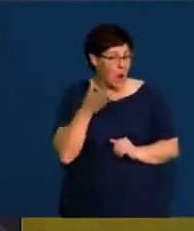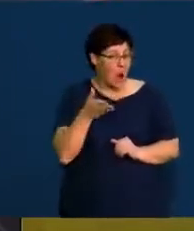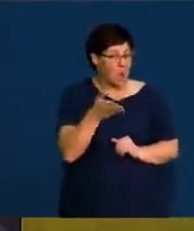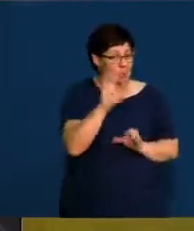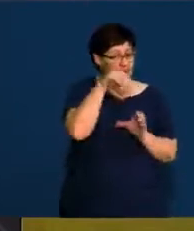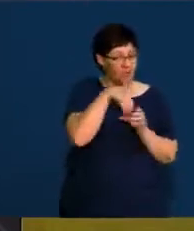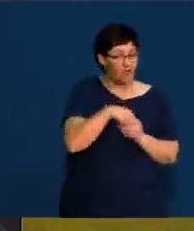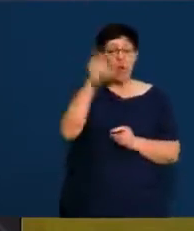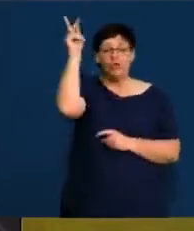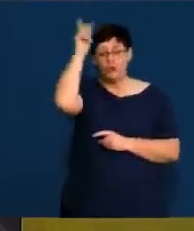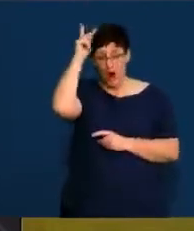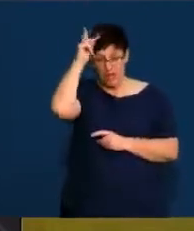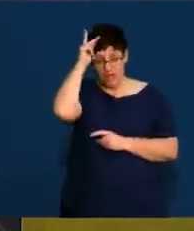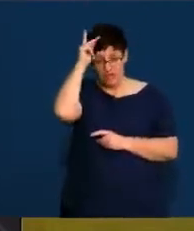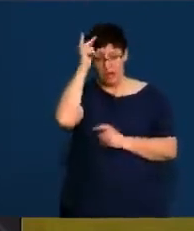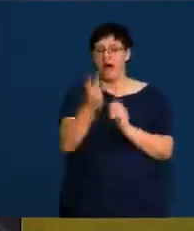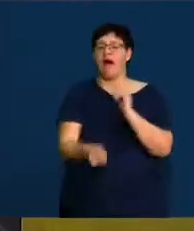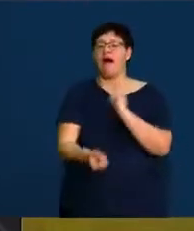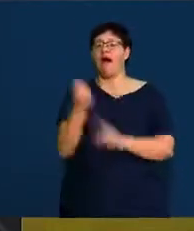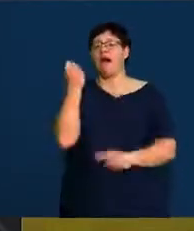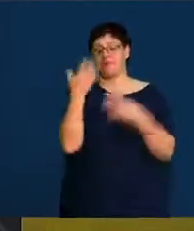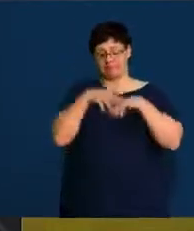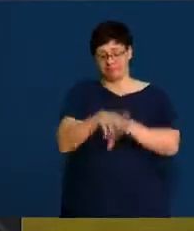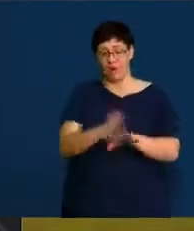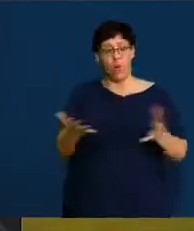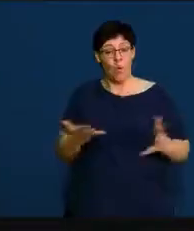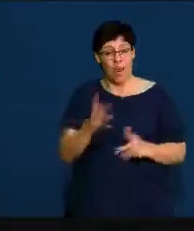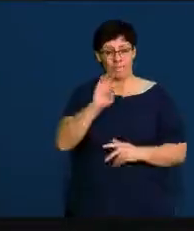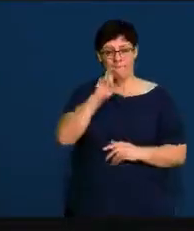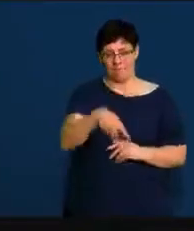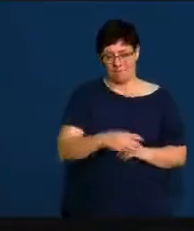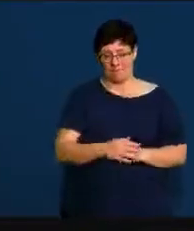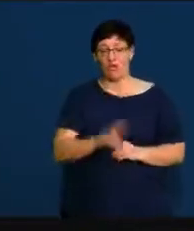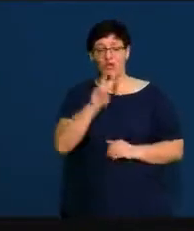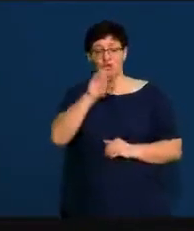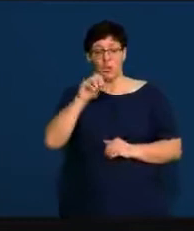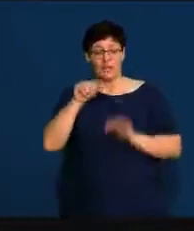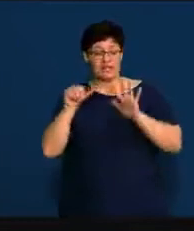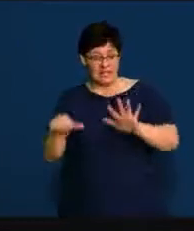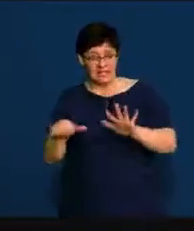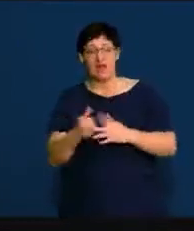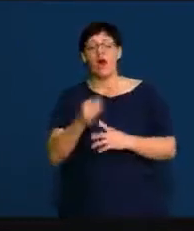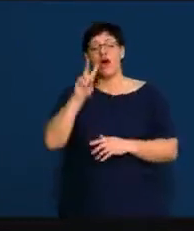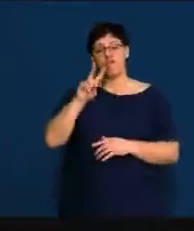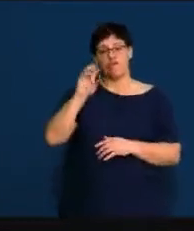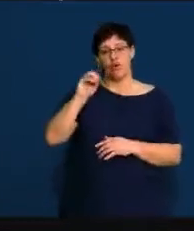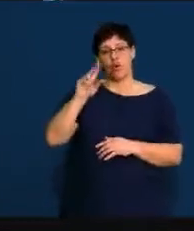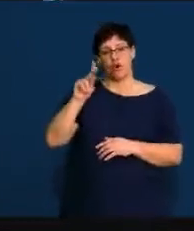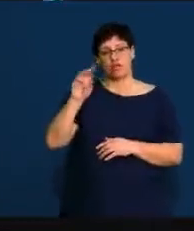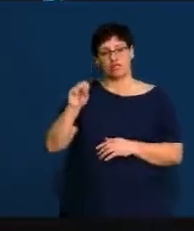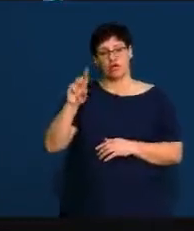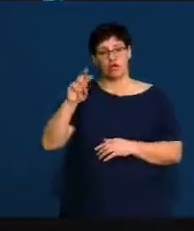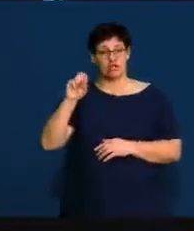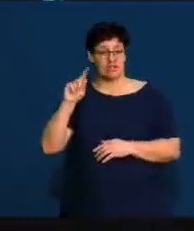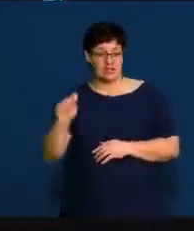your knowledge needs to come together and integrate on a map. In 2016, on the maps of Falklands, the direction of stream